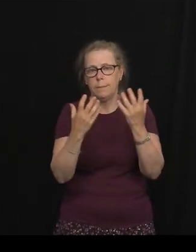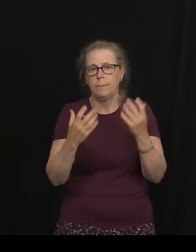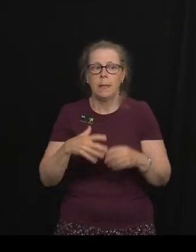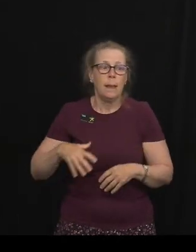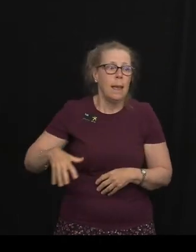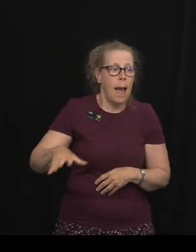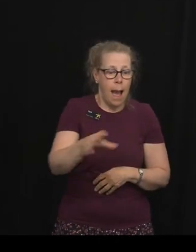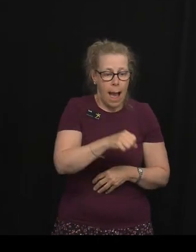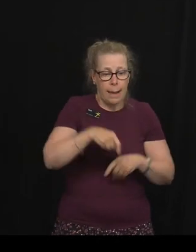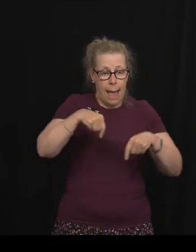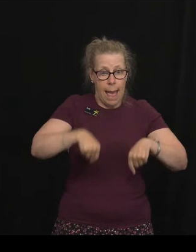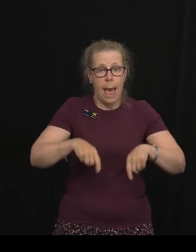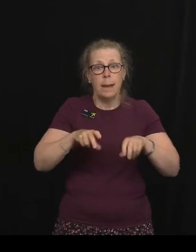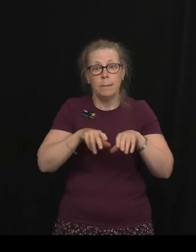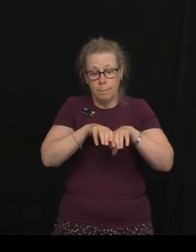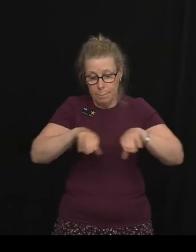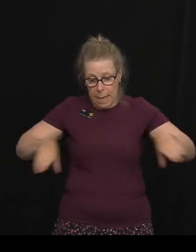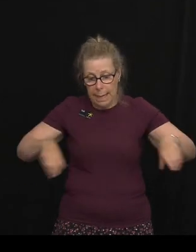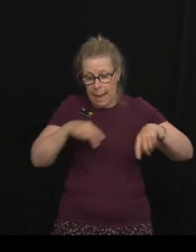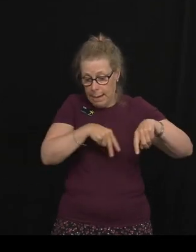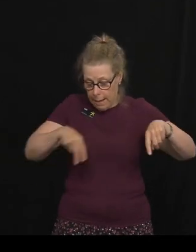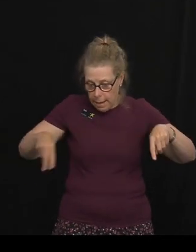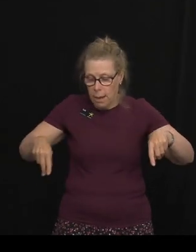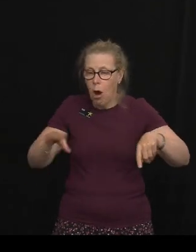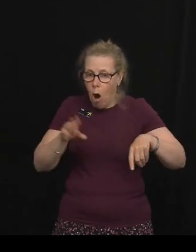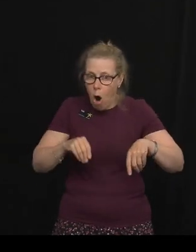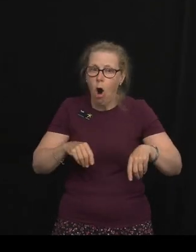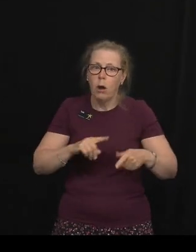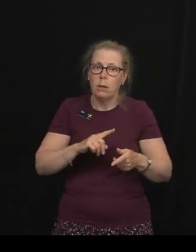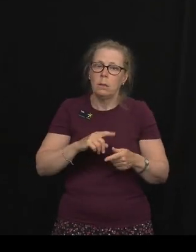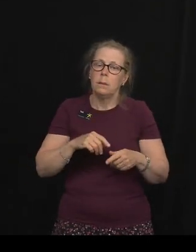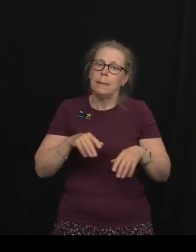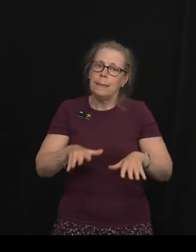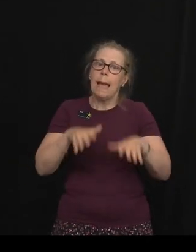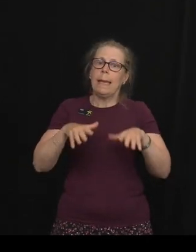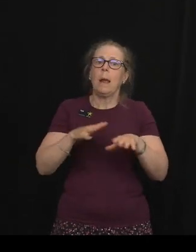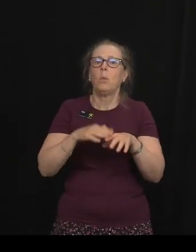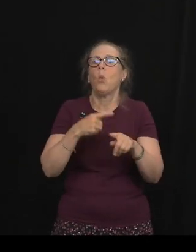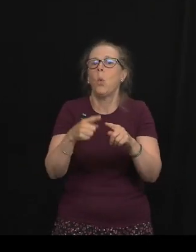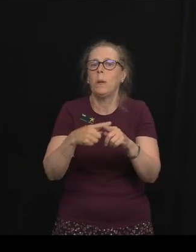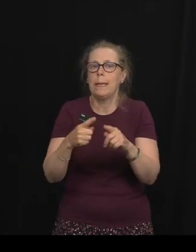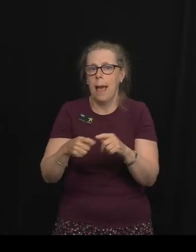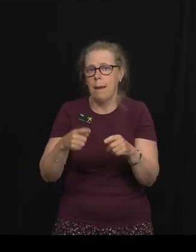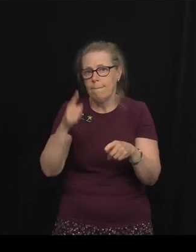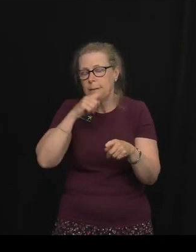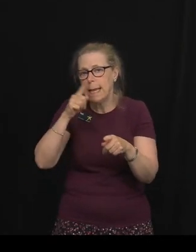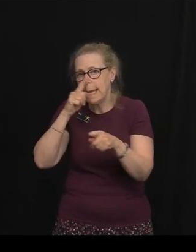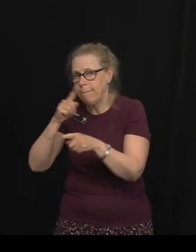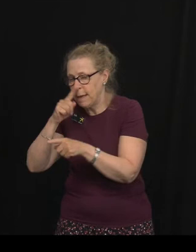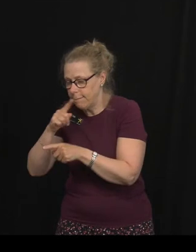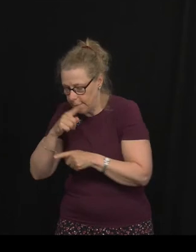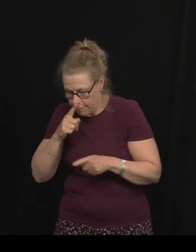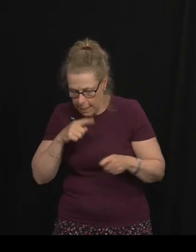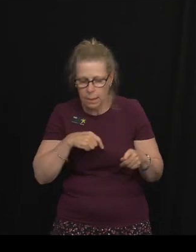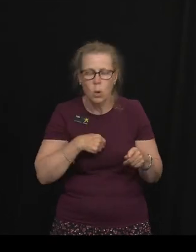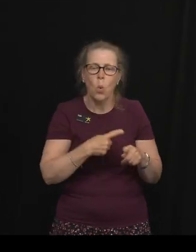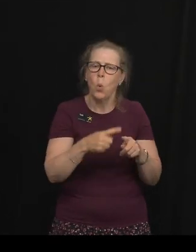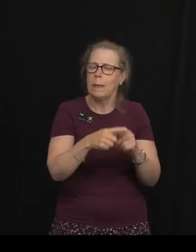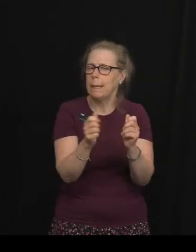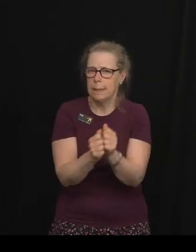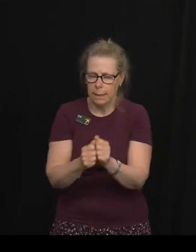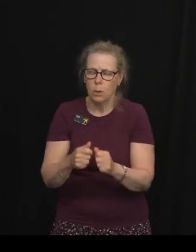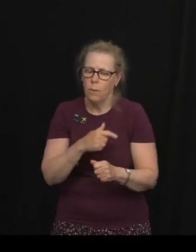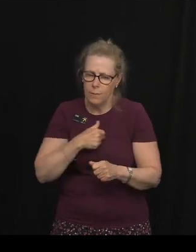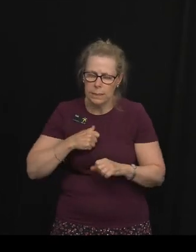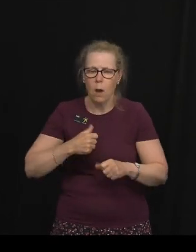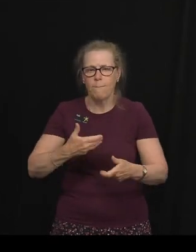of reacting to the health system failures, or perhaps successes, in different ways. And today we'll hear about those experiences